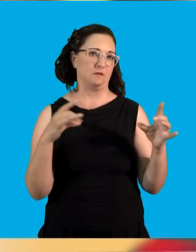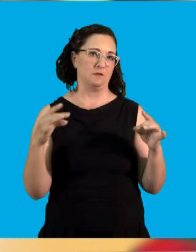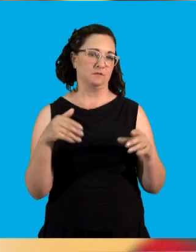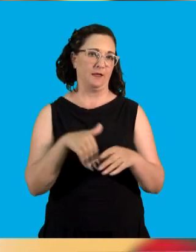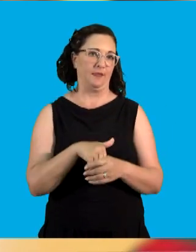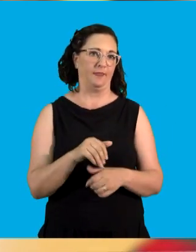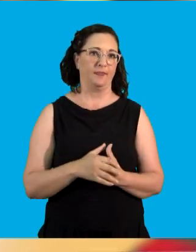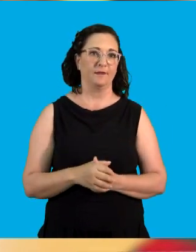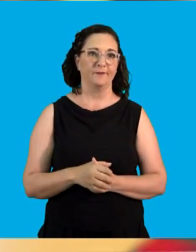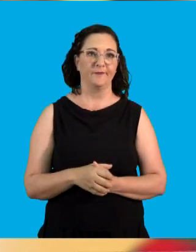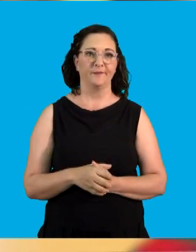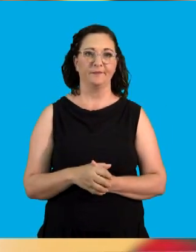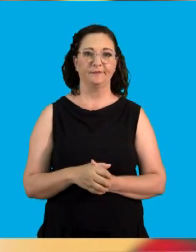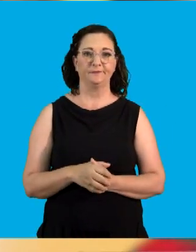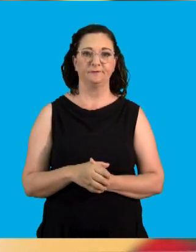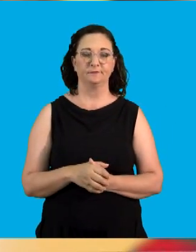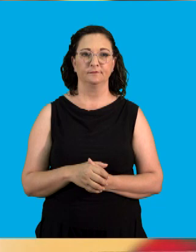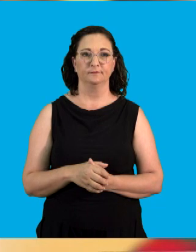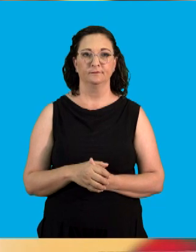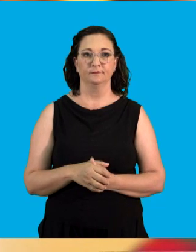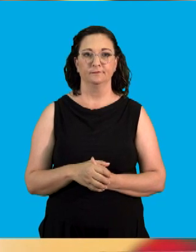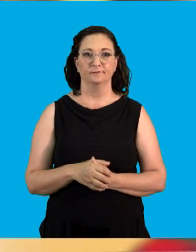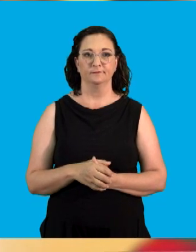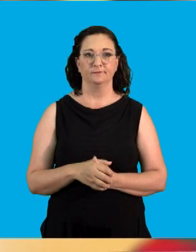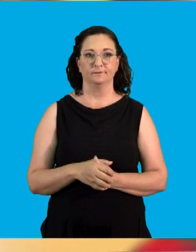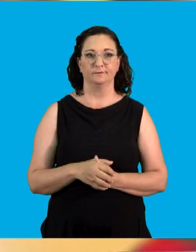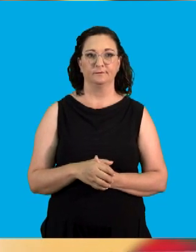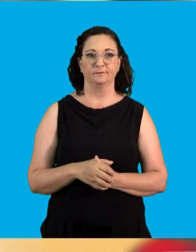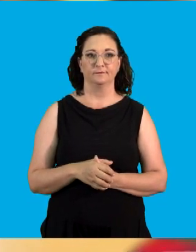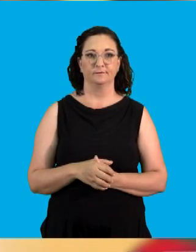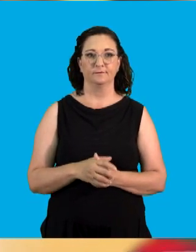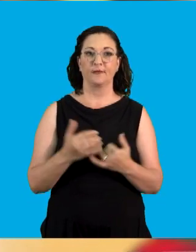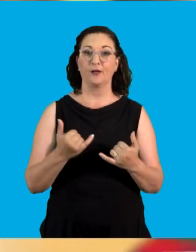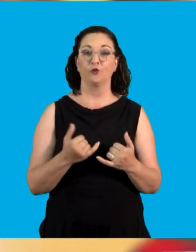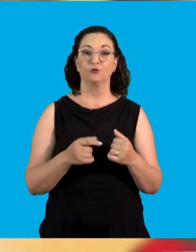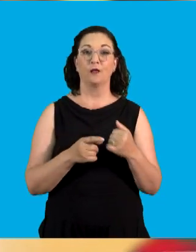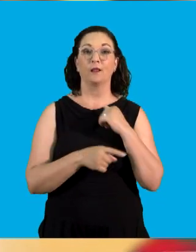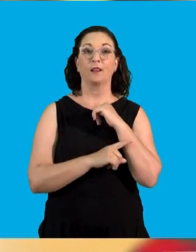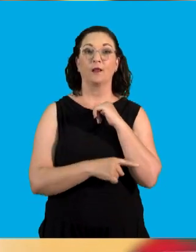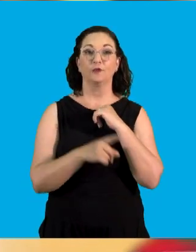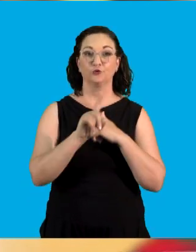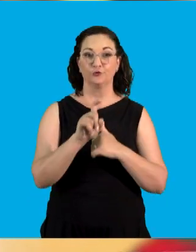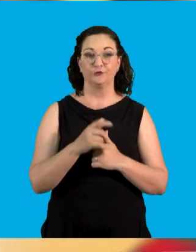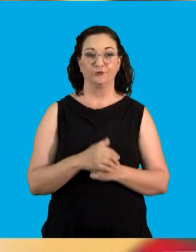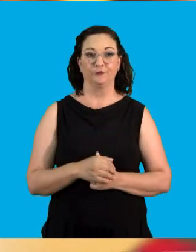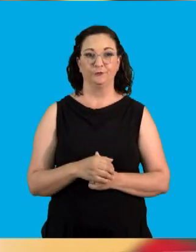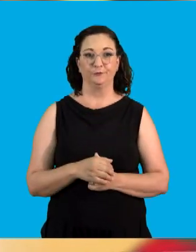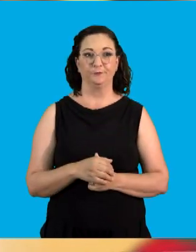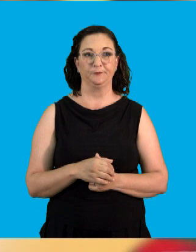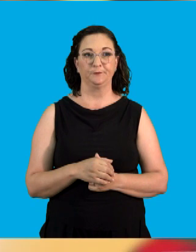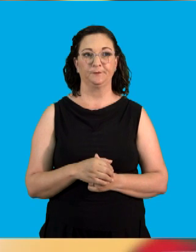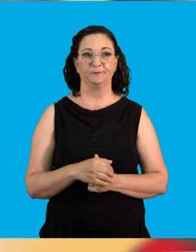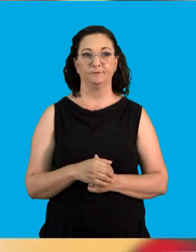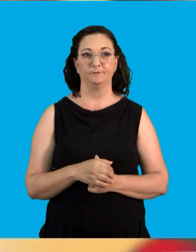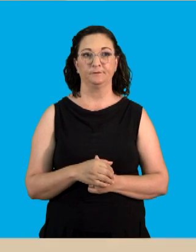trillions of what? Of stars. Okay. Now let us move on to the last question, which is question number